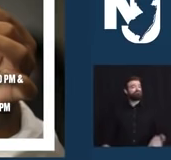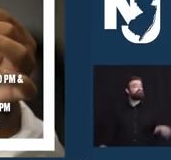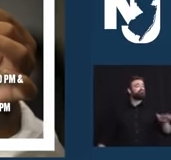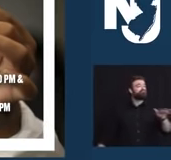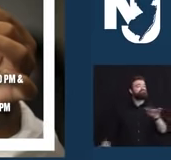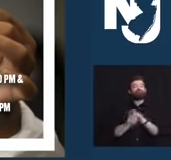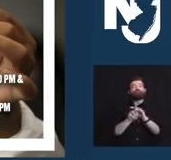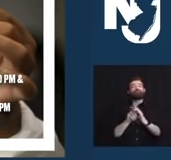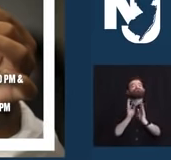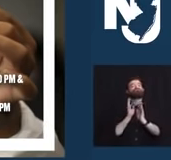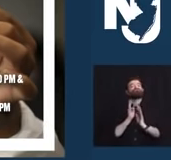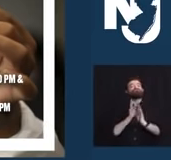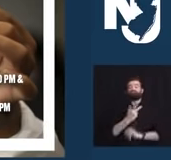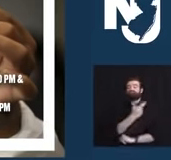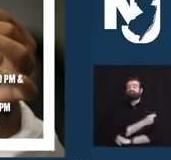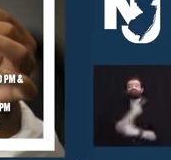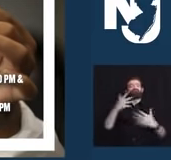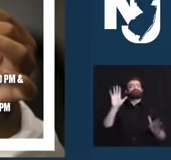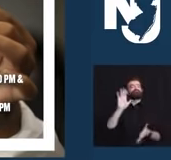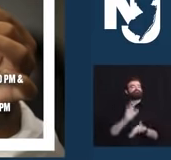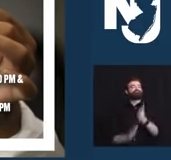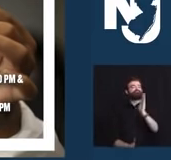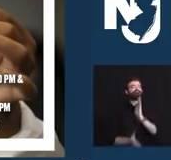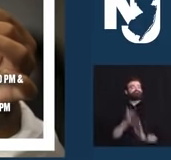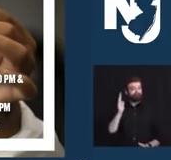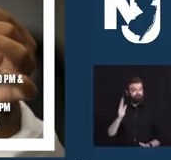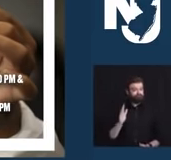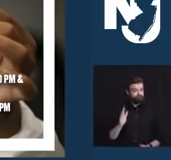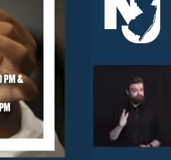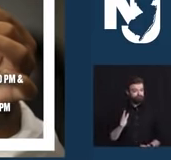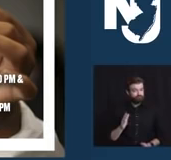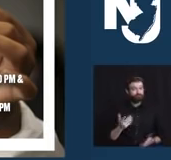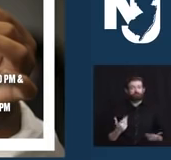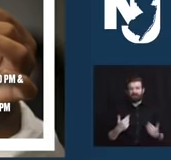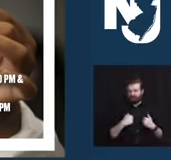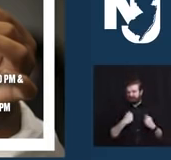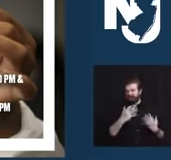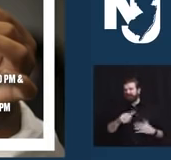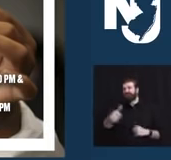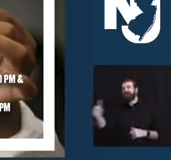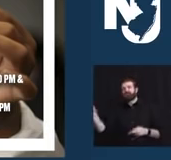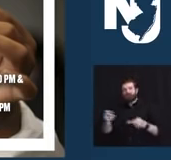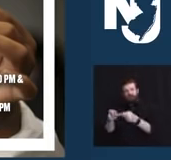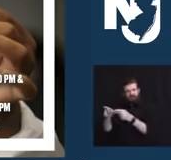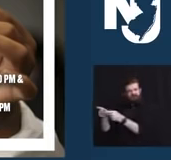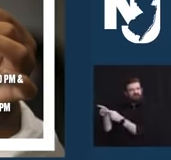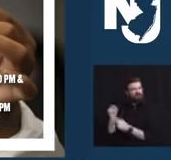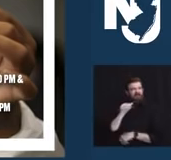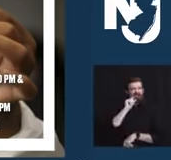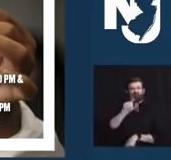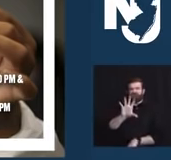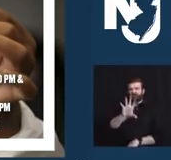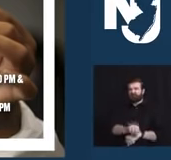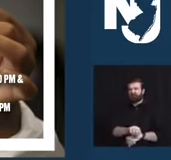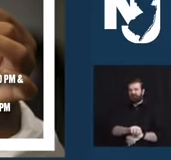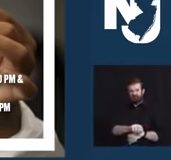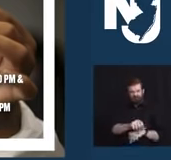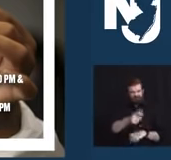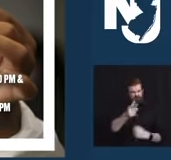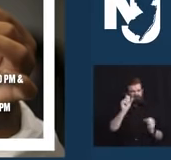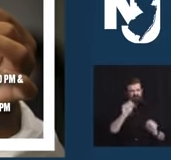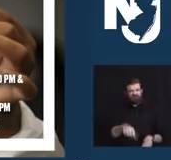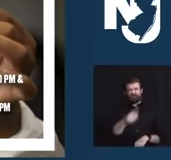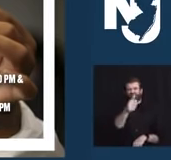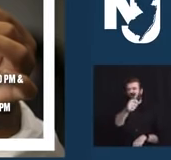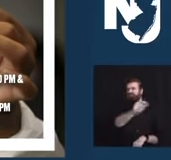other locations are also offering no appointment walk-up shots. We know that one reason some folks may not have